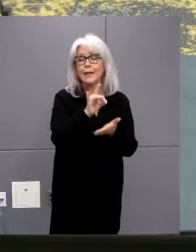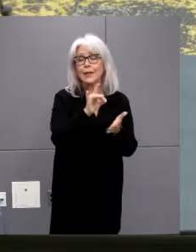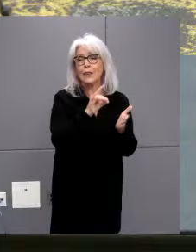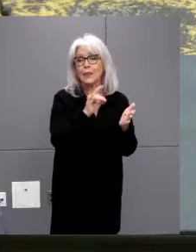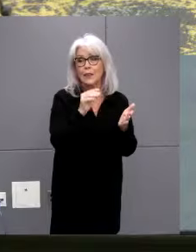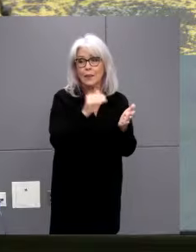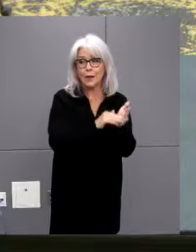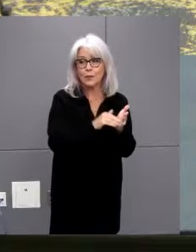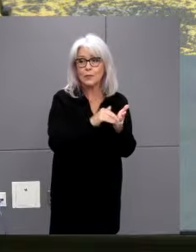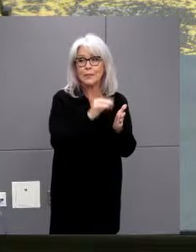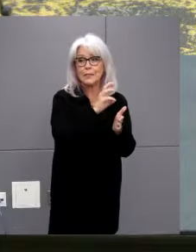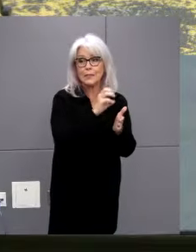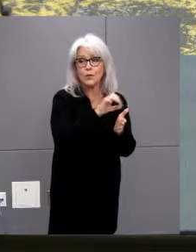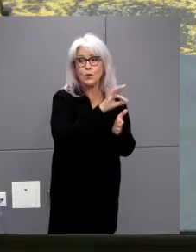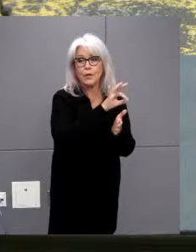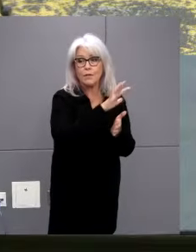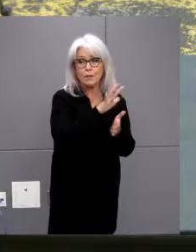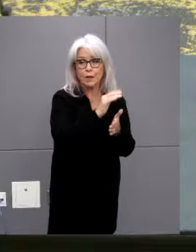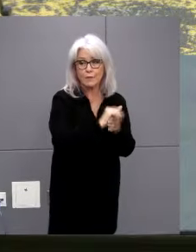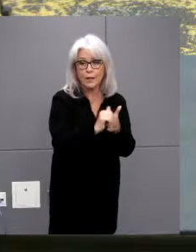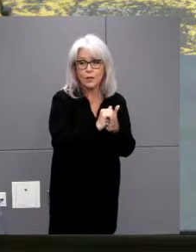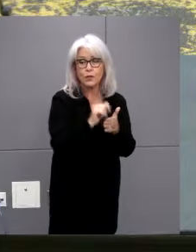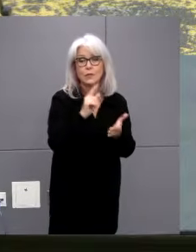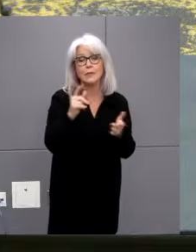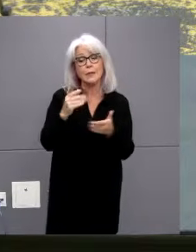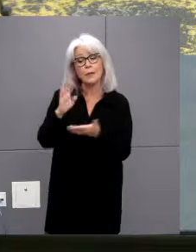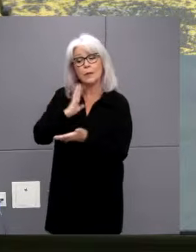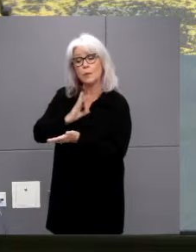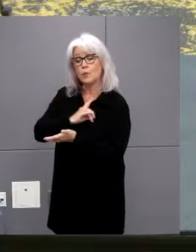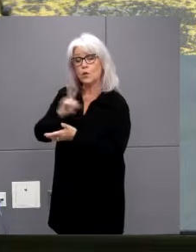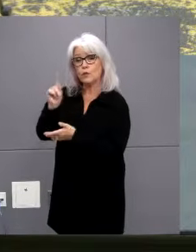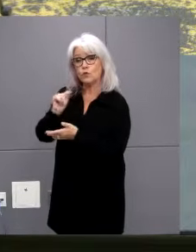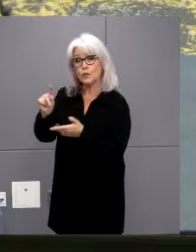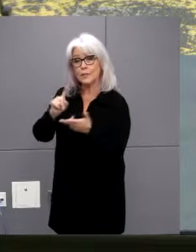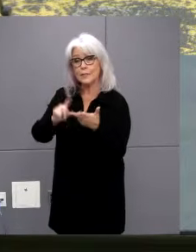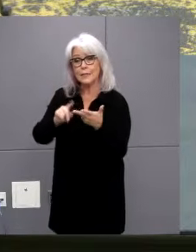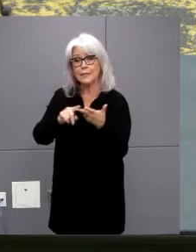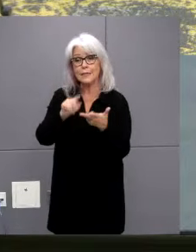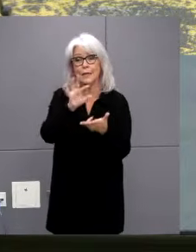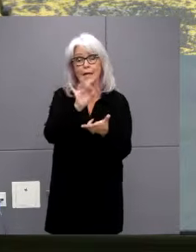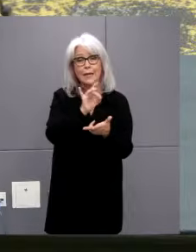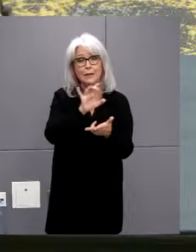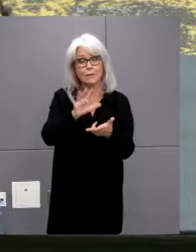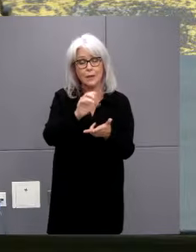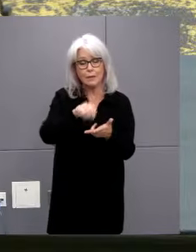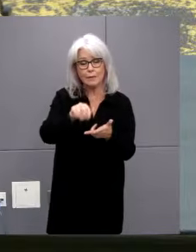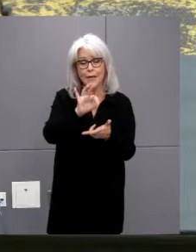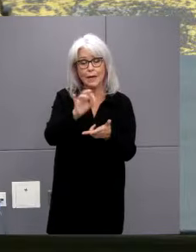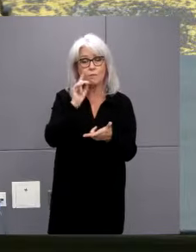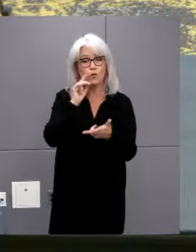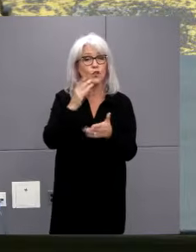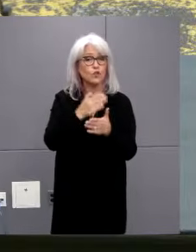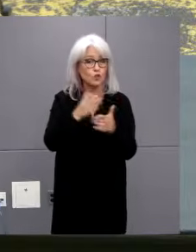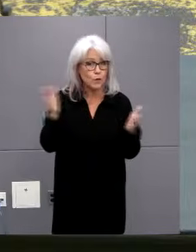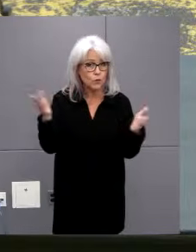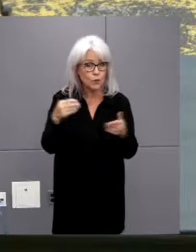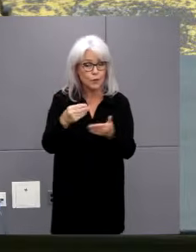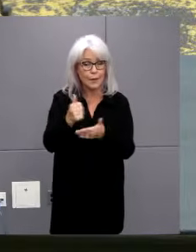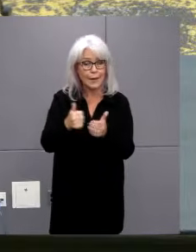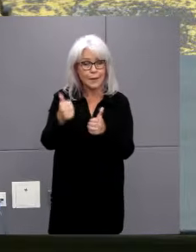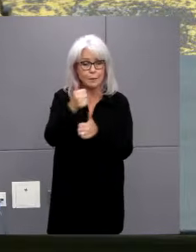$108,655, comprised of $48,000 in Board of Trustees, $85.90 in General Administration, and